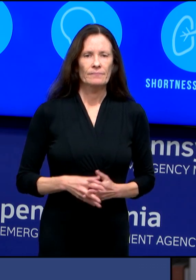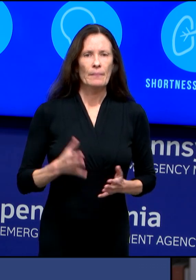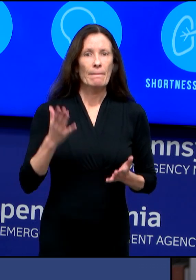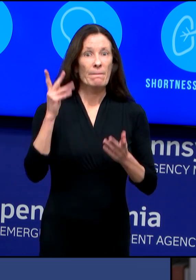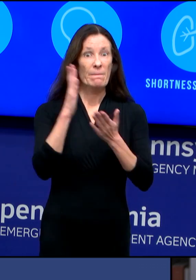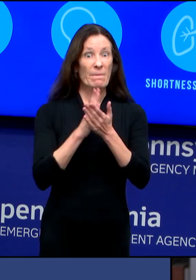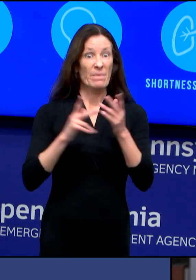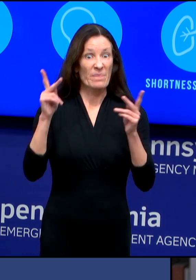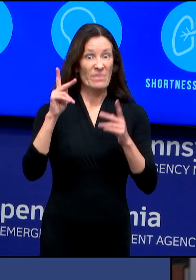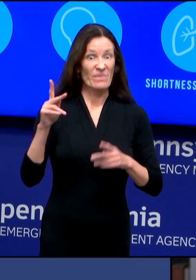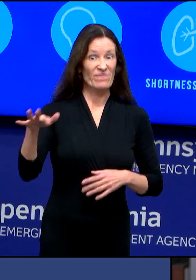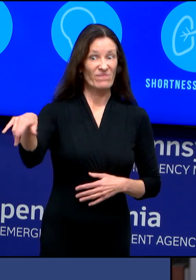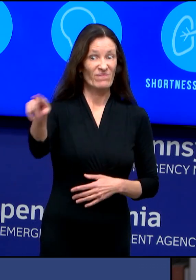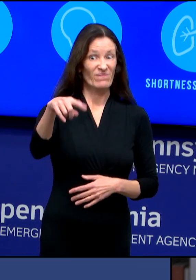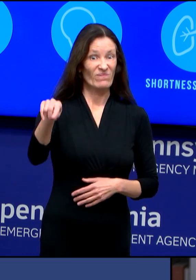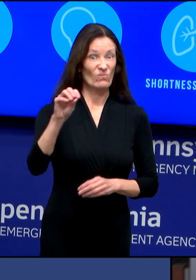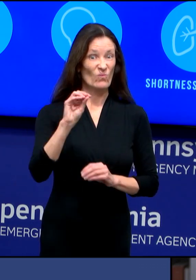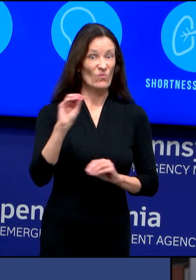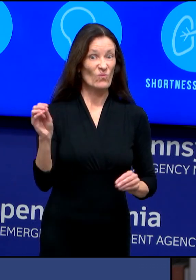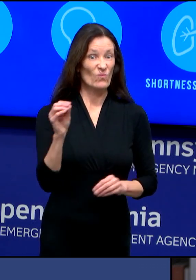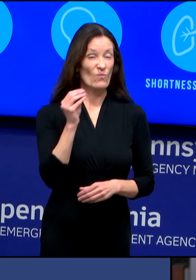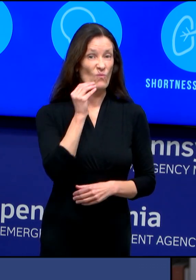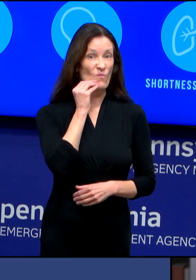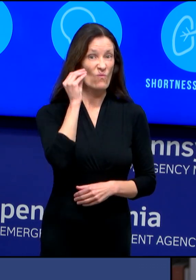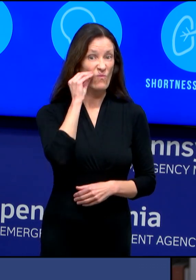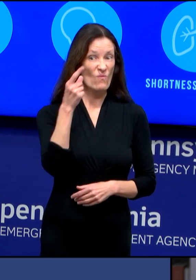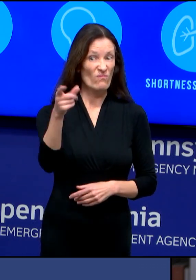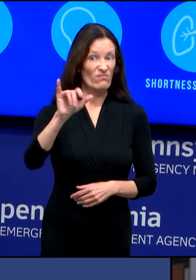population in terms of quarantine.